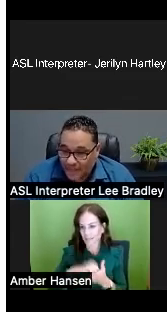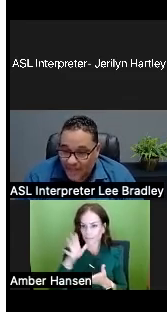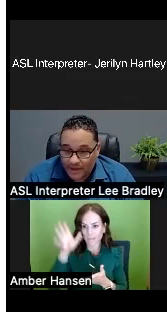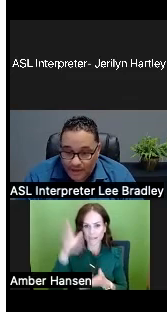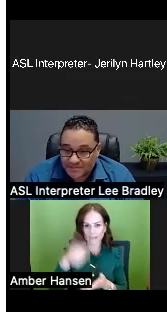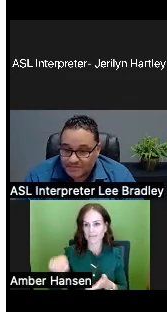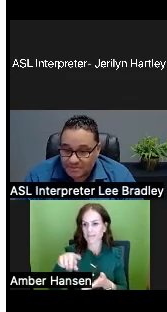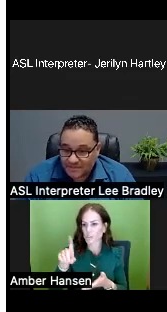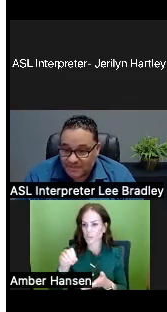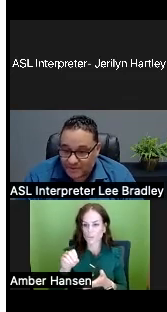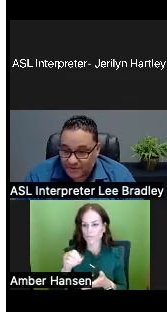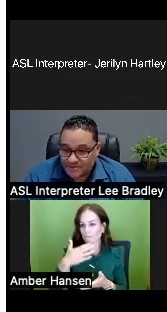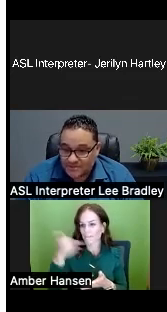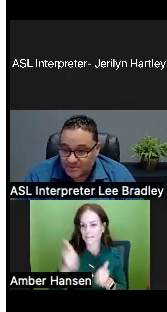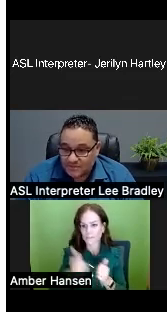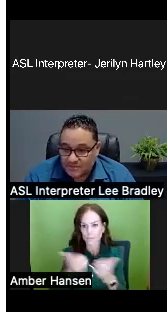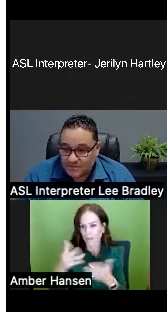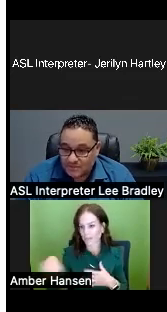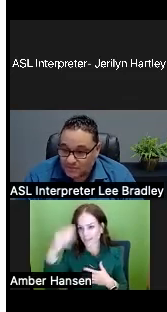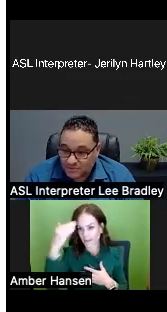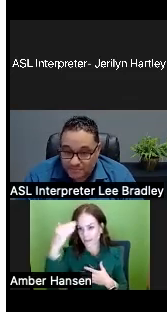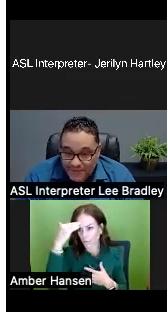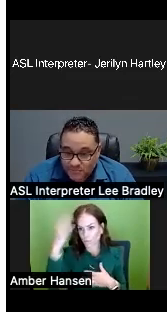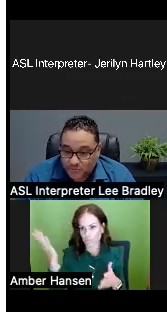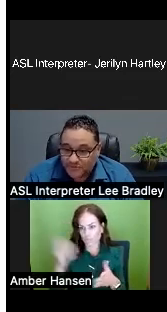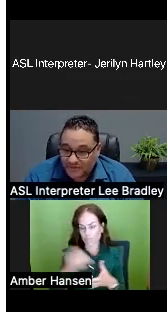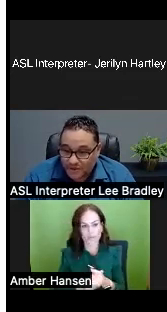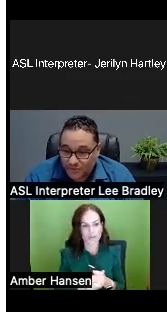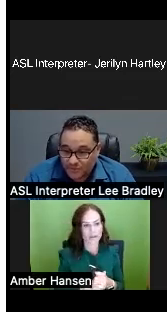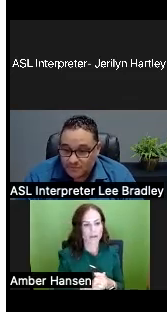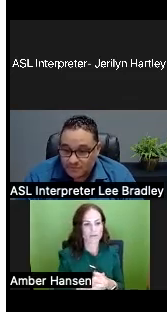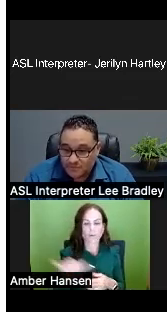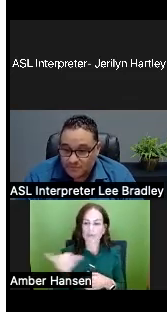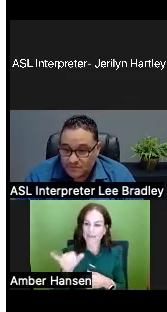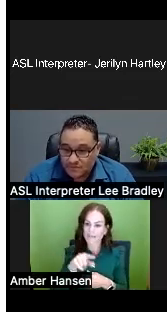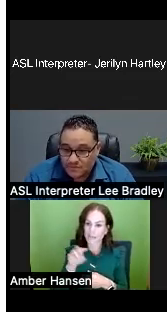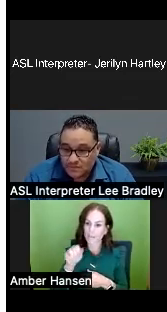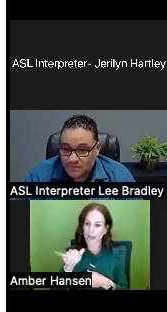And I honestly believe that parents do the best with what they know.